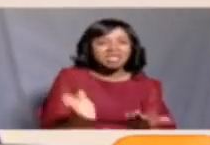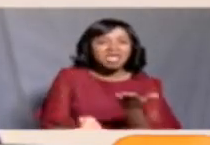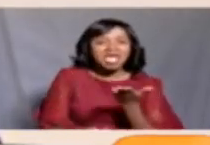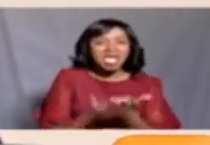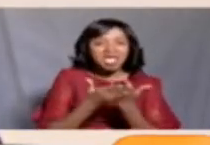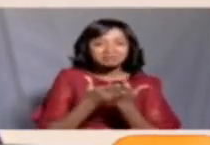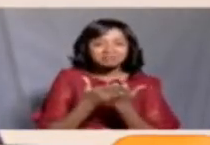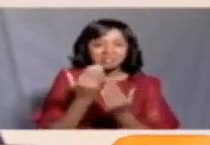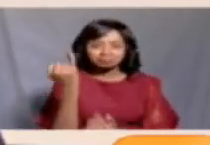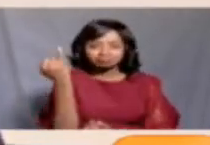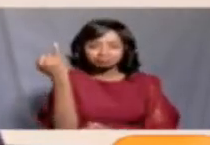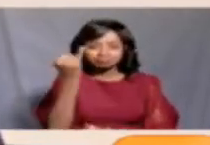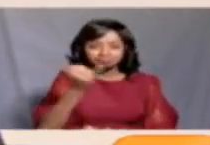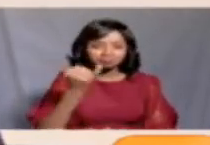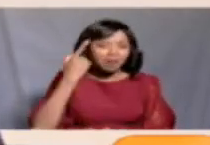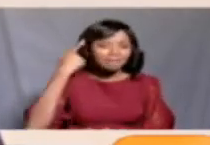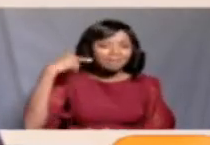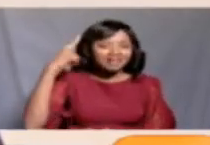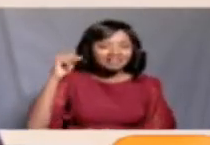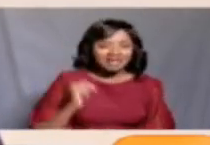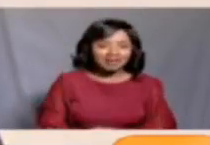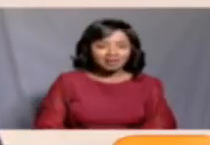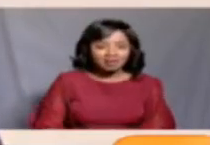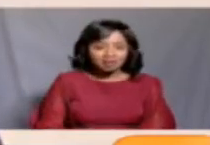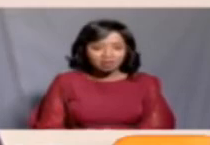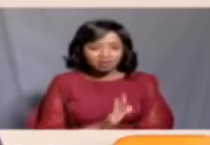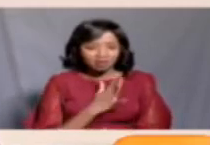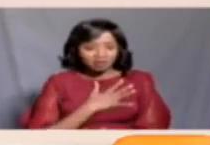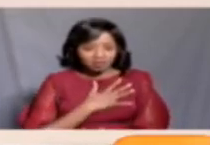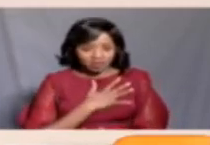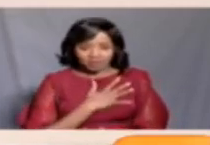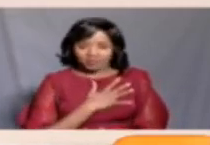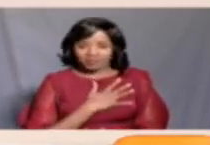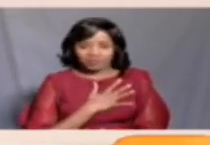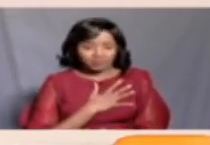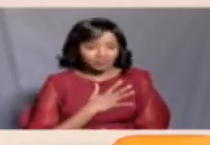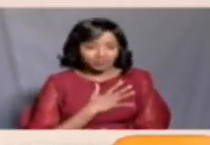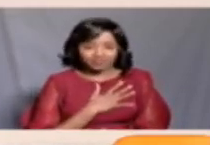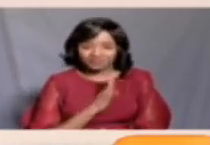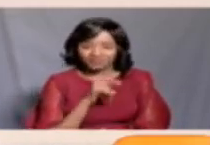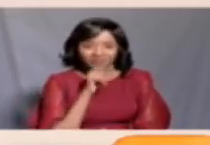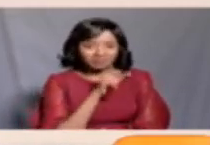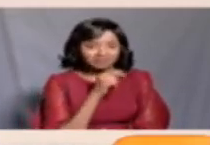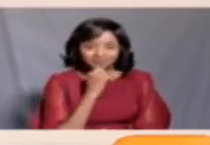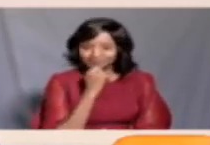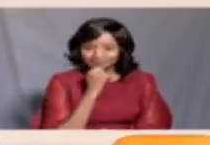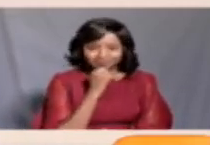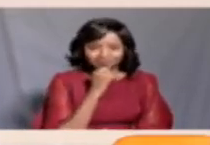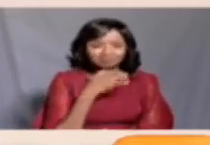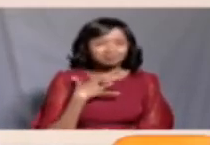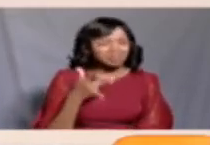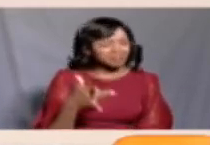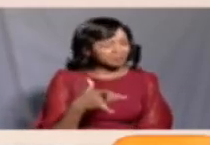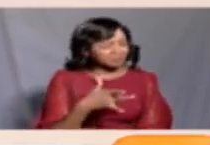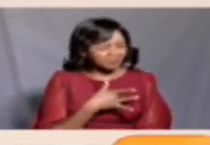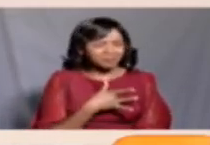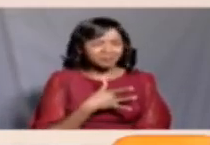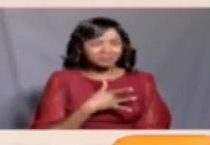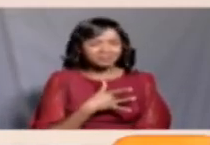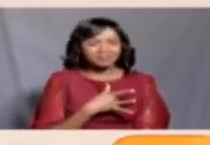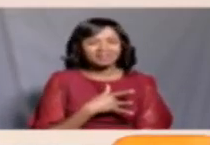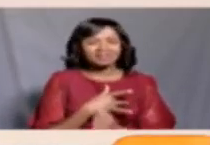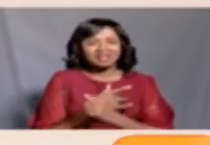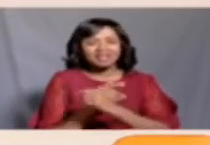Mathare." Wow. And that really just, I mean, to me at that moment in time, I really got stuck in